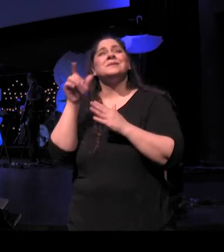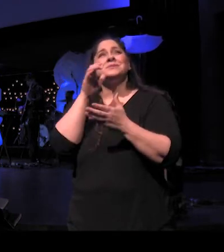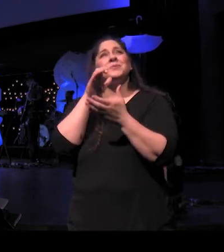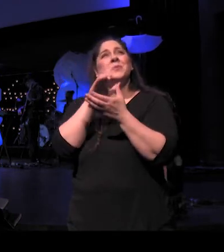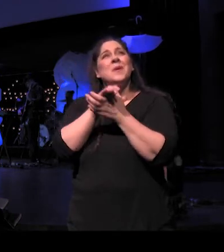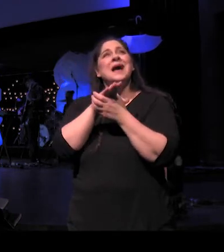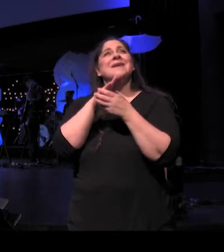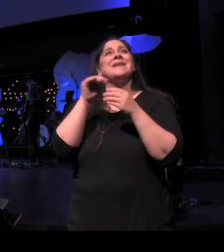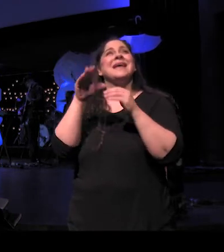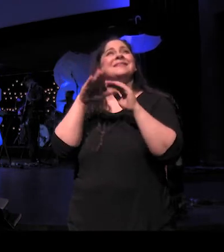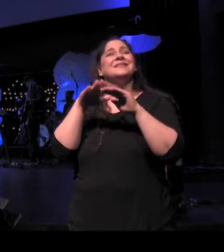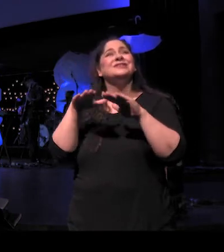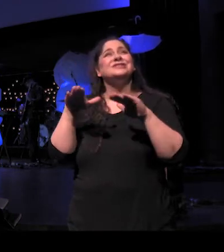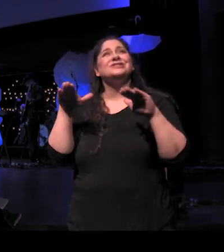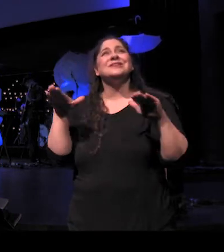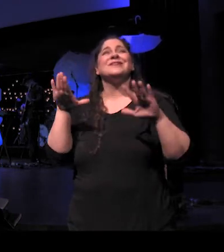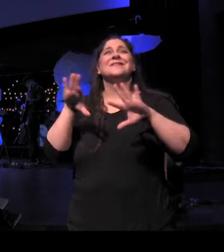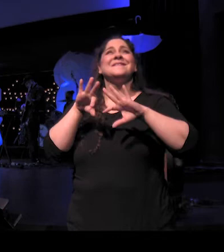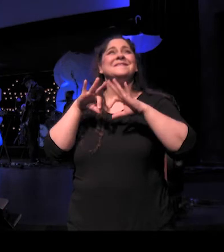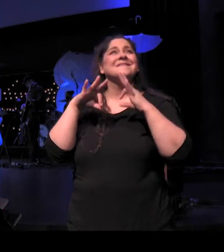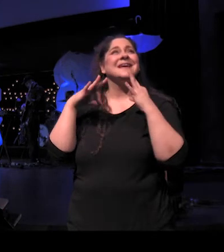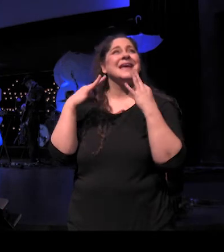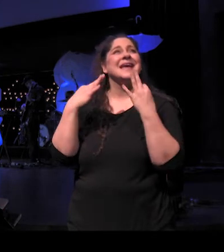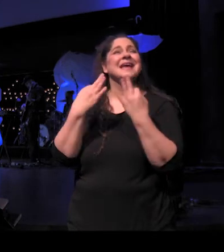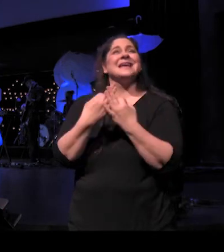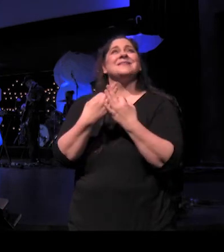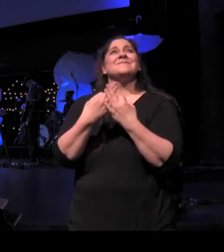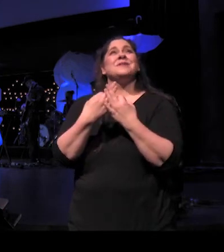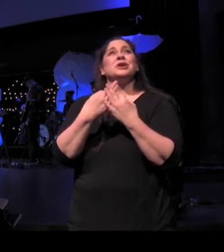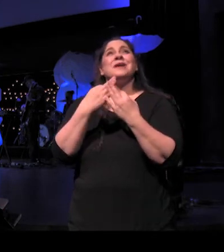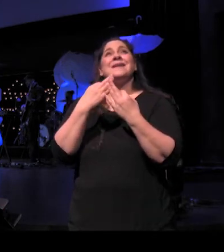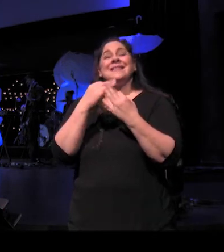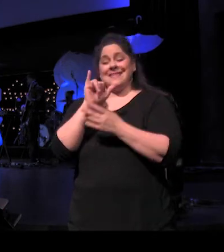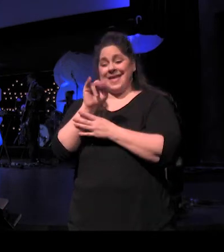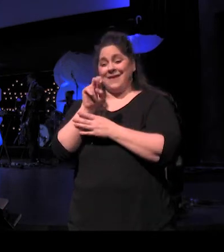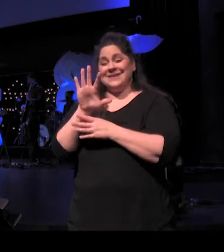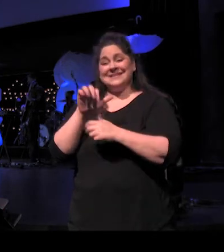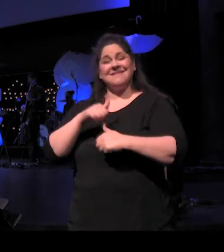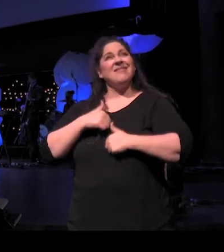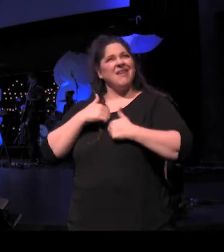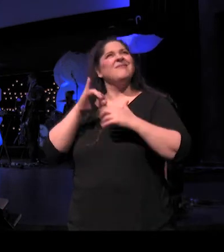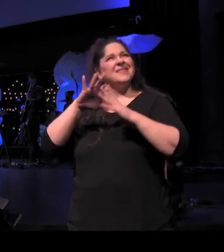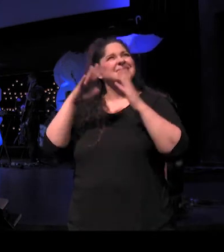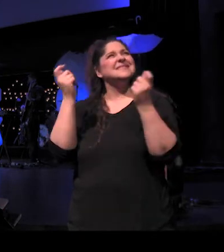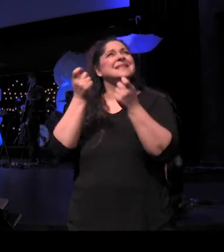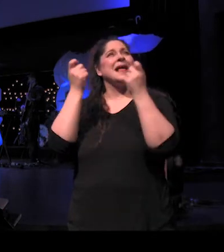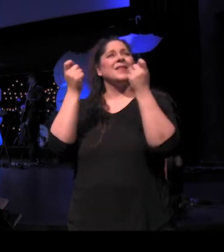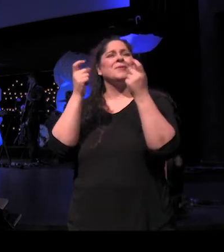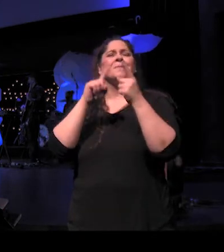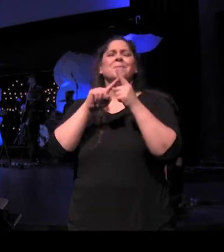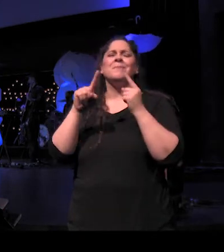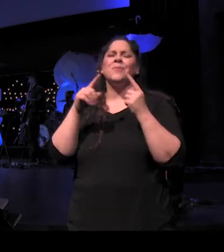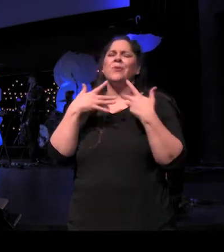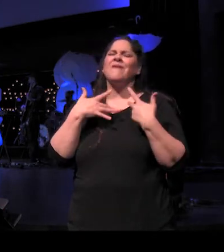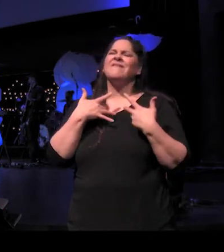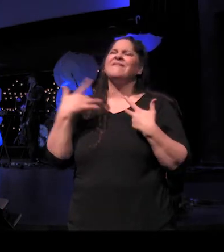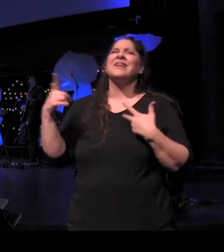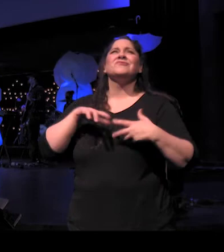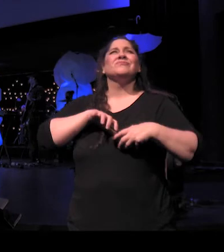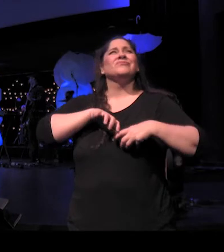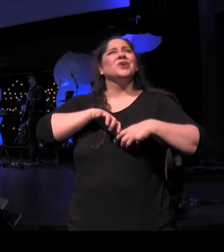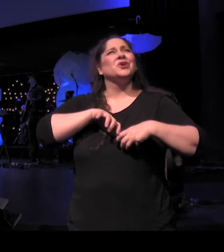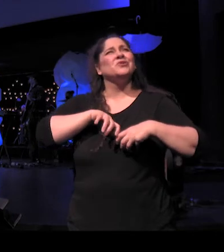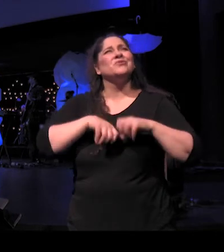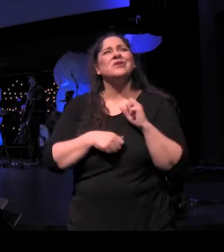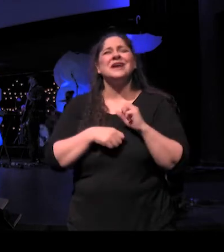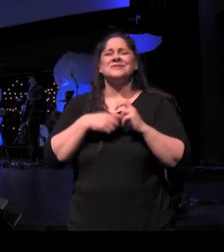families. God, there's so much to celebrate about his life, but there's so much loss and so much to process. And Jesus, I know that